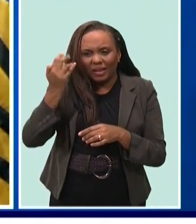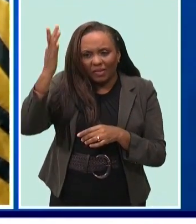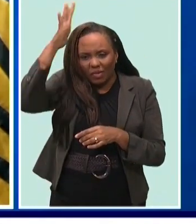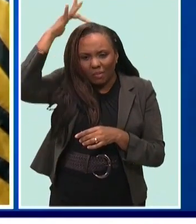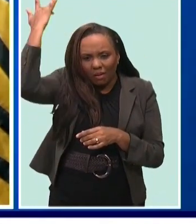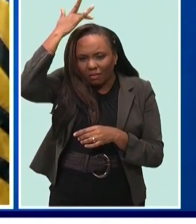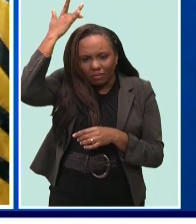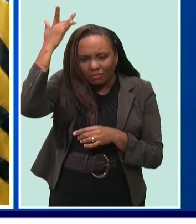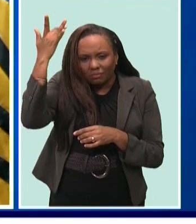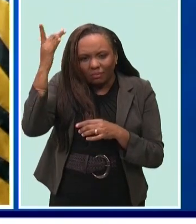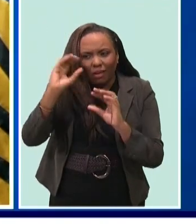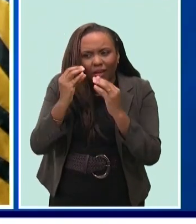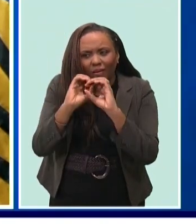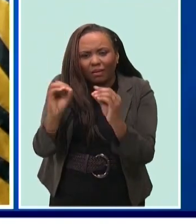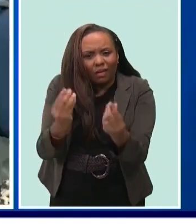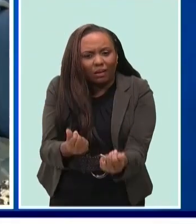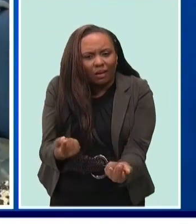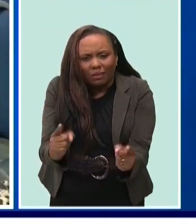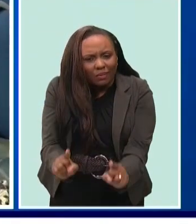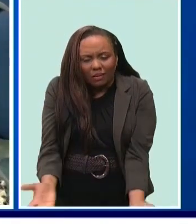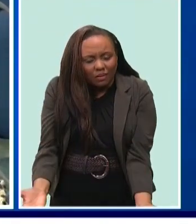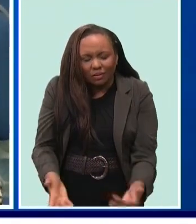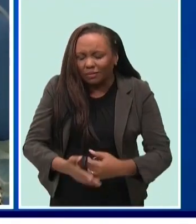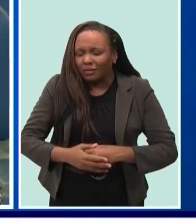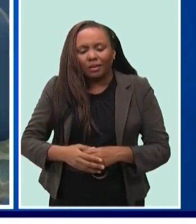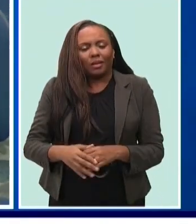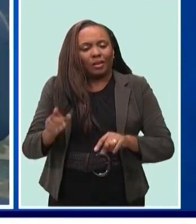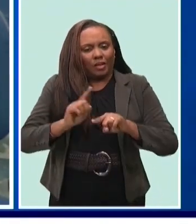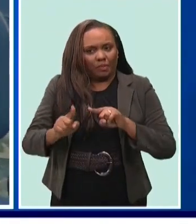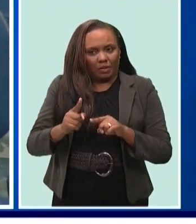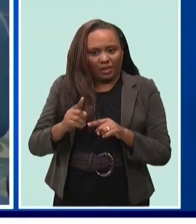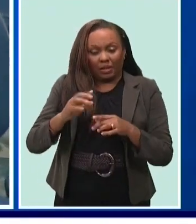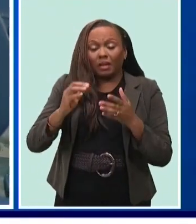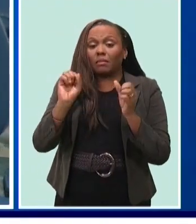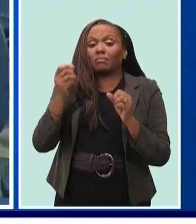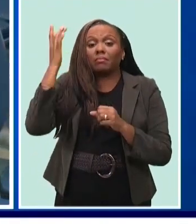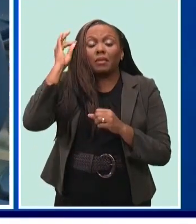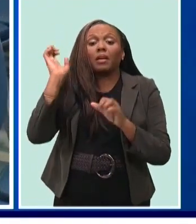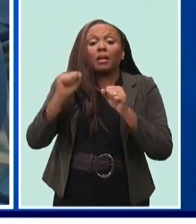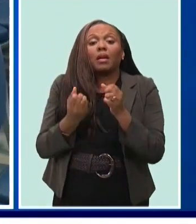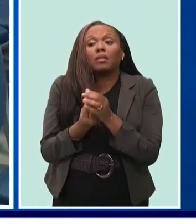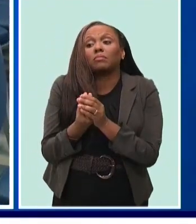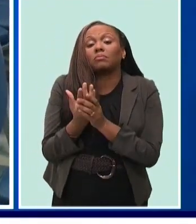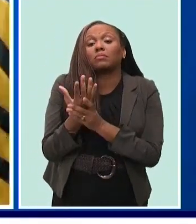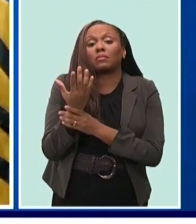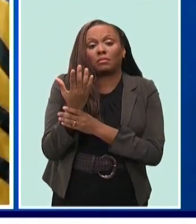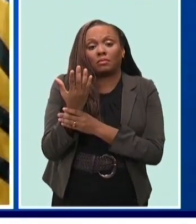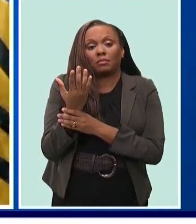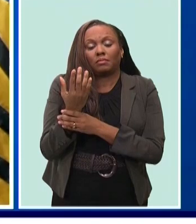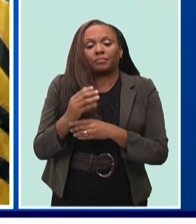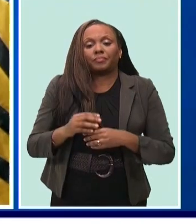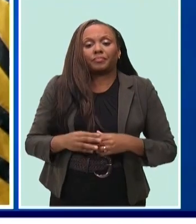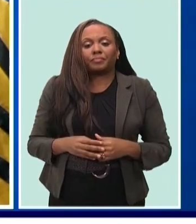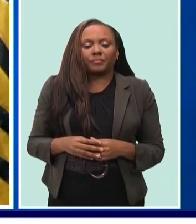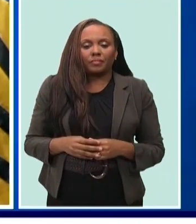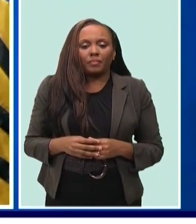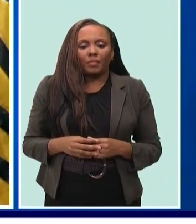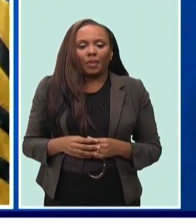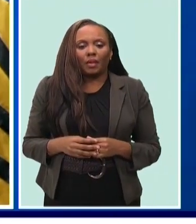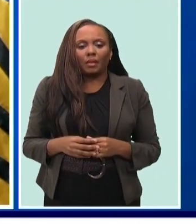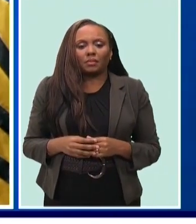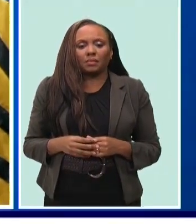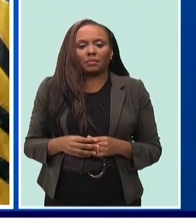certainly it's a side effect that produces a very thin hair that, you know, isn't very desirable. And small